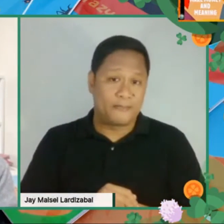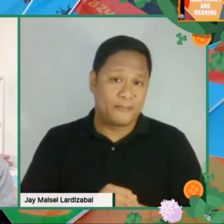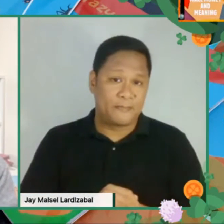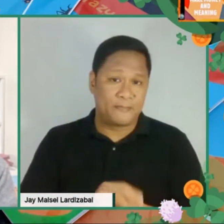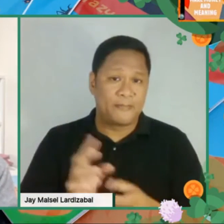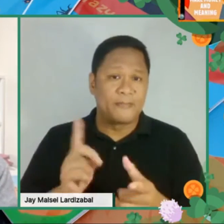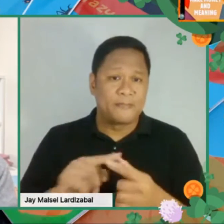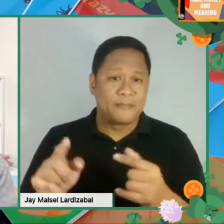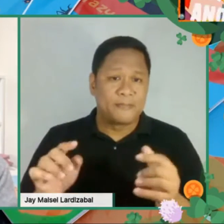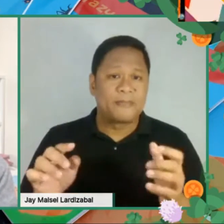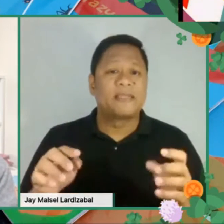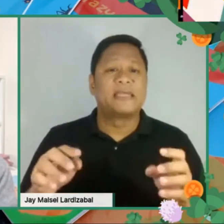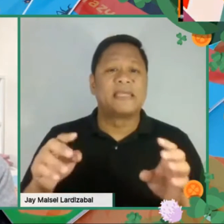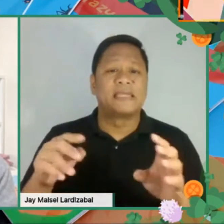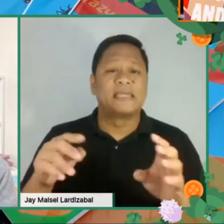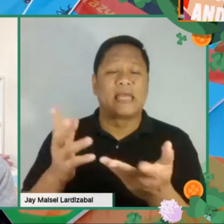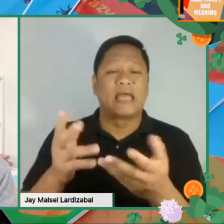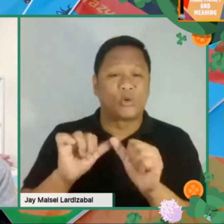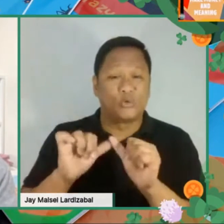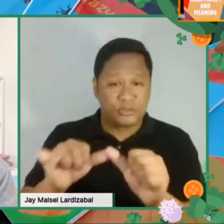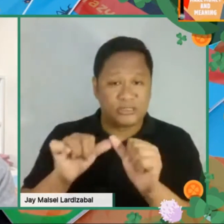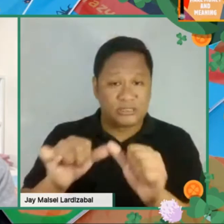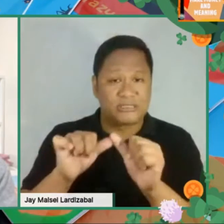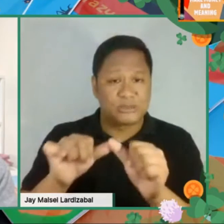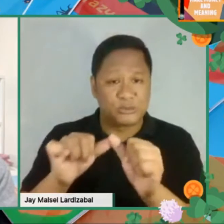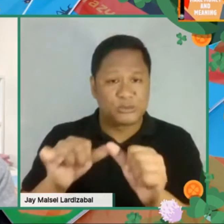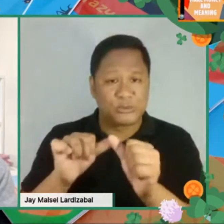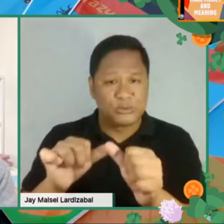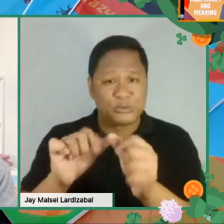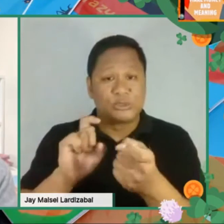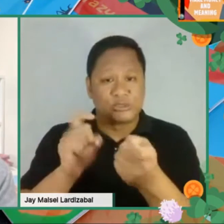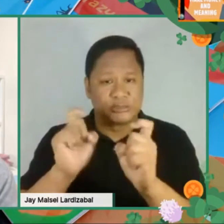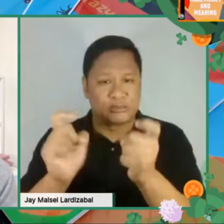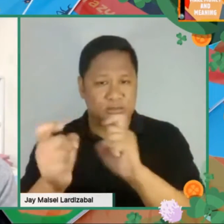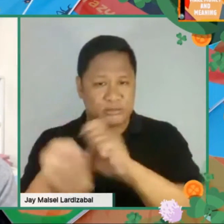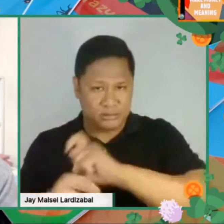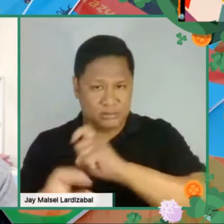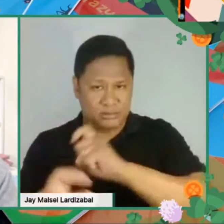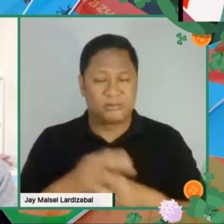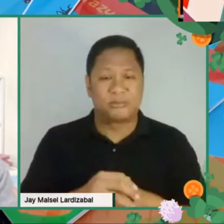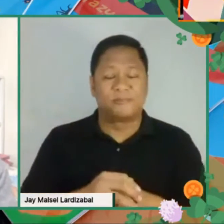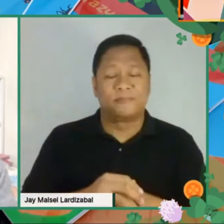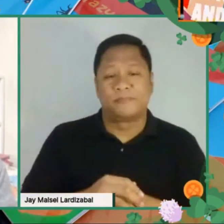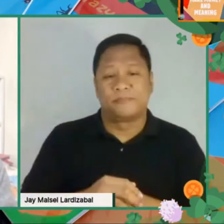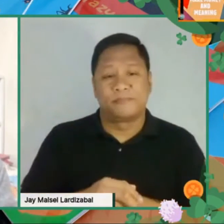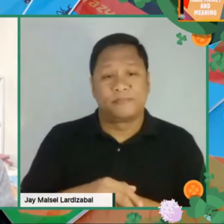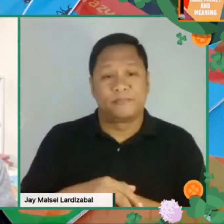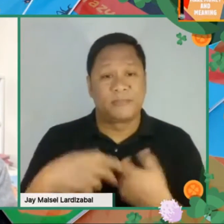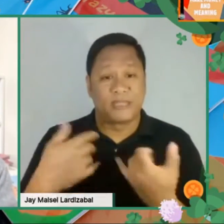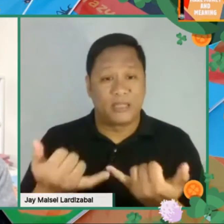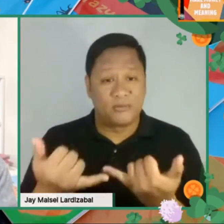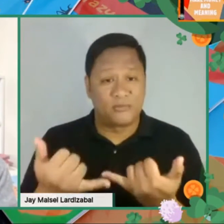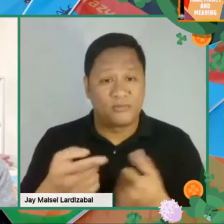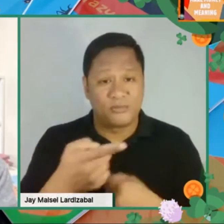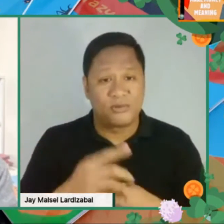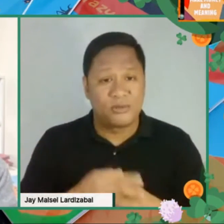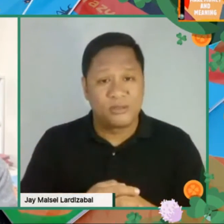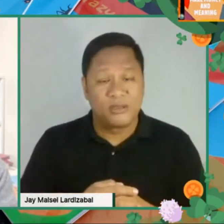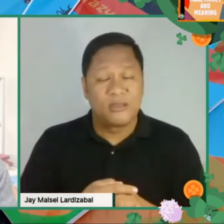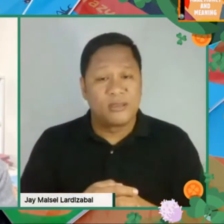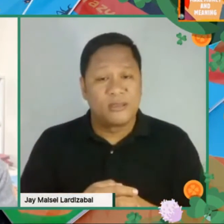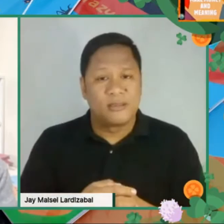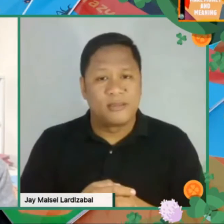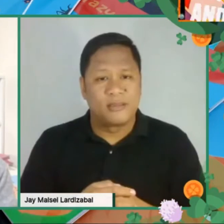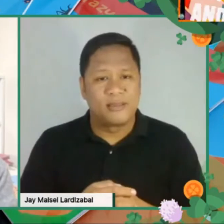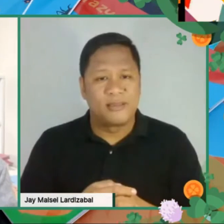a production mode, in a revision mode. Ang ano kasi, ang writing, parang sa